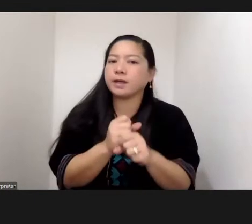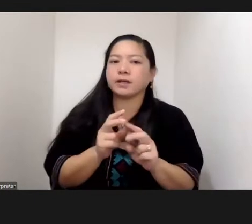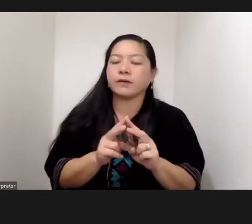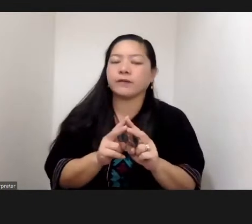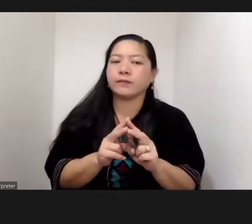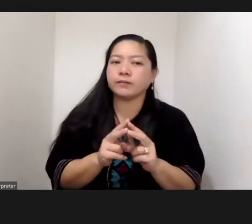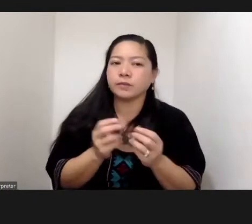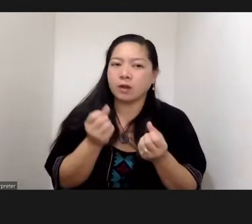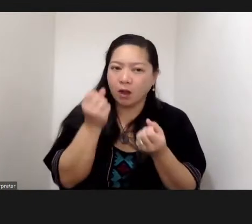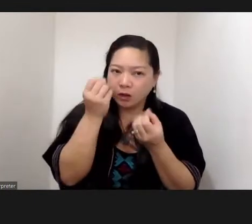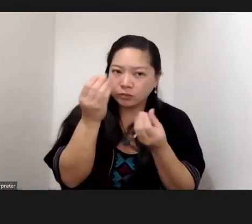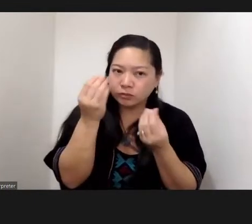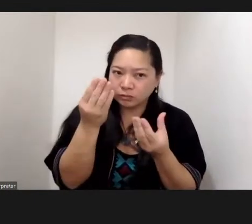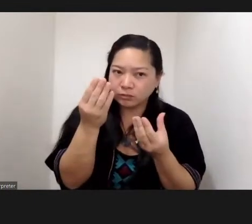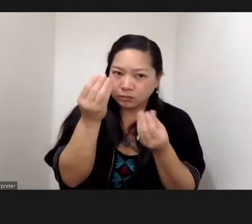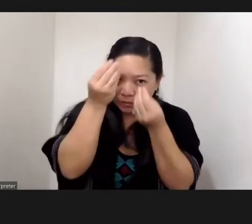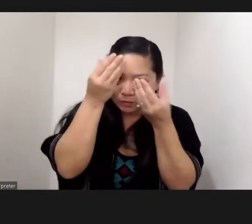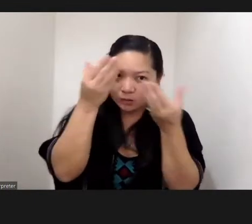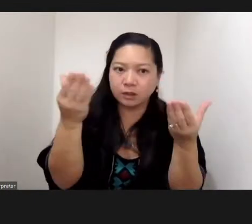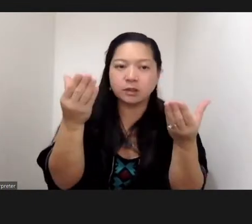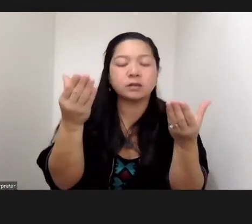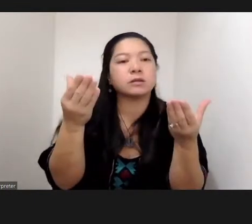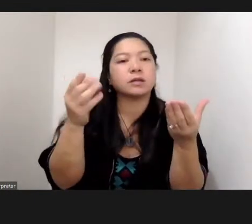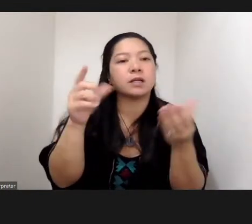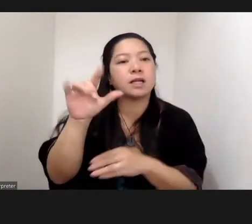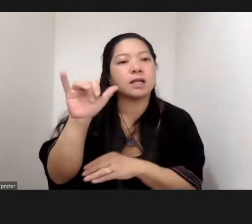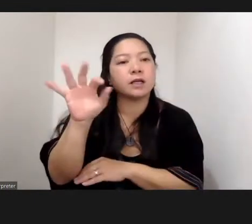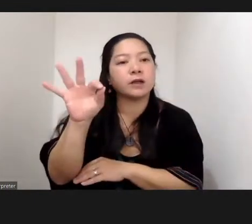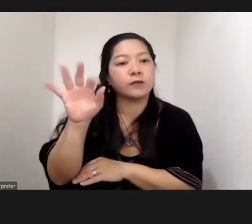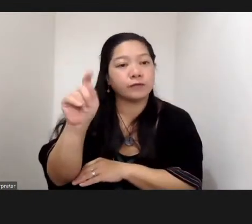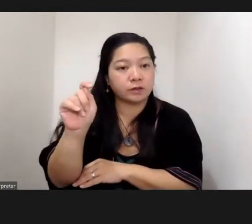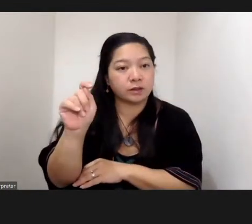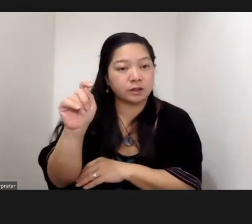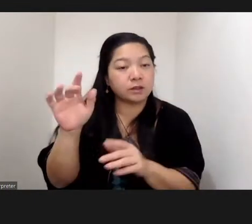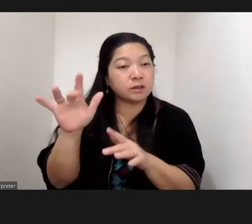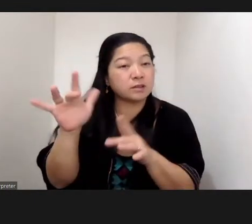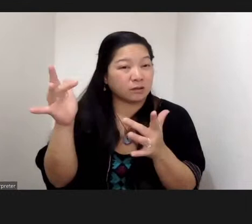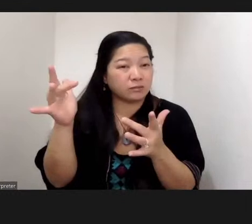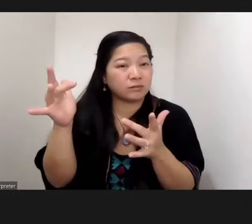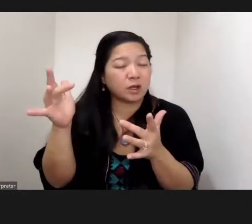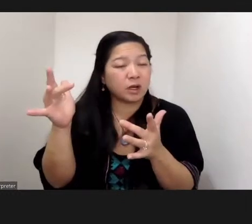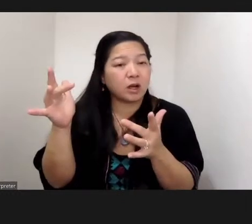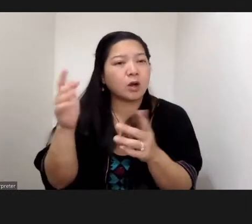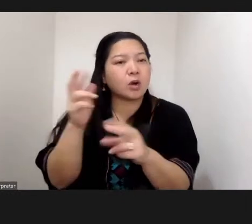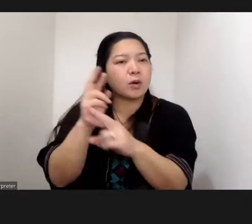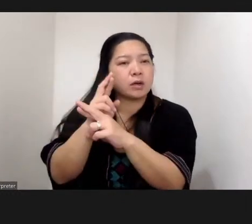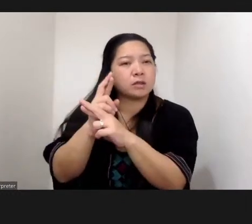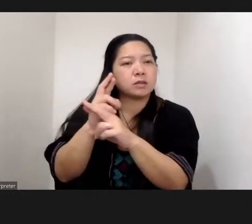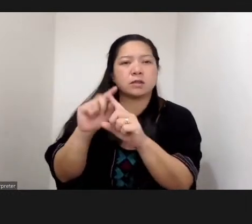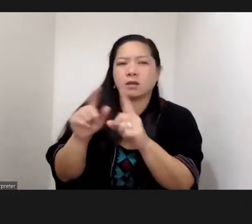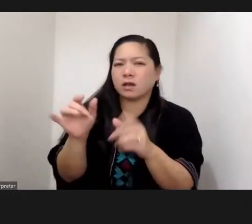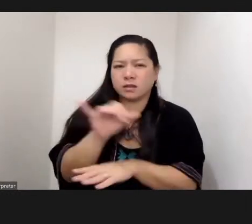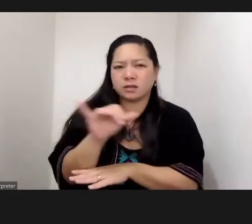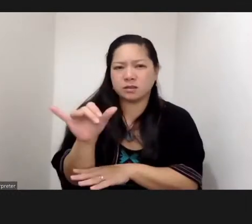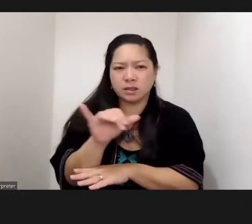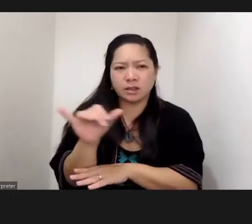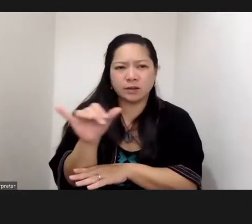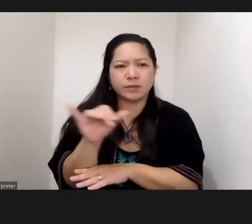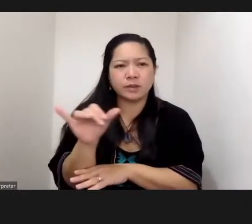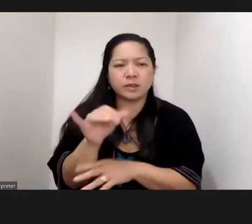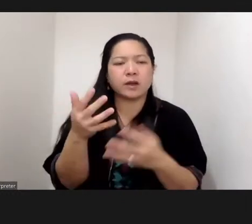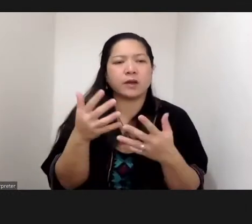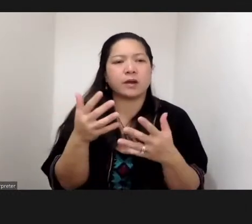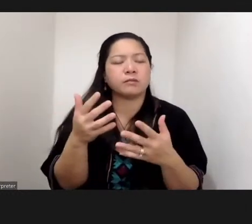clear. Lifting restrictions is not the same as ending the public health